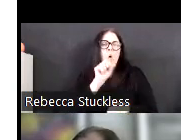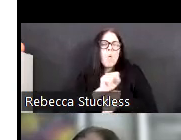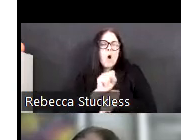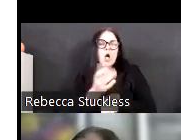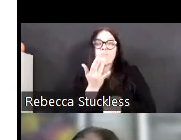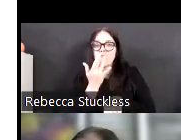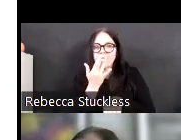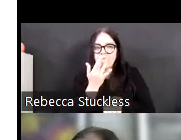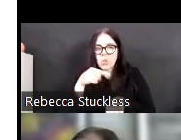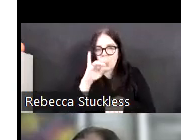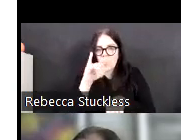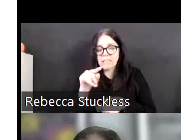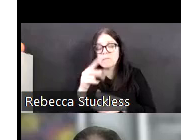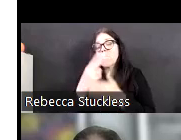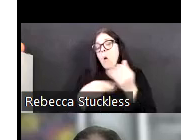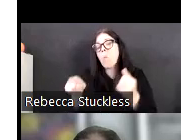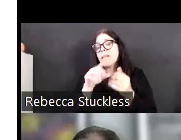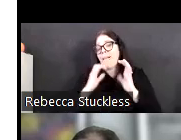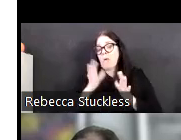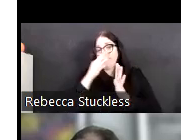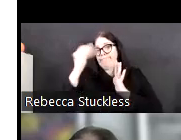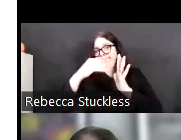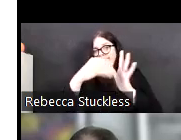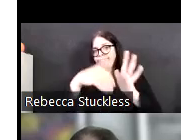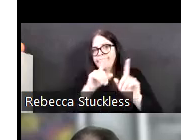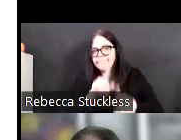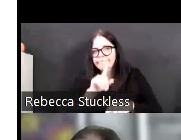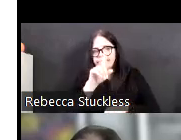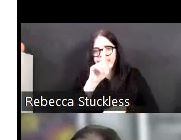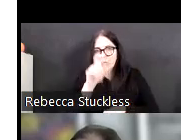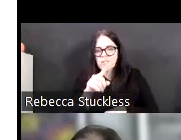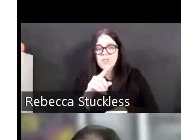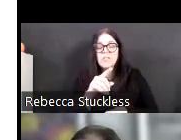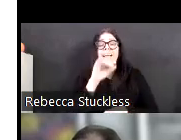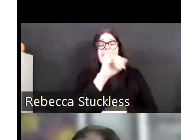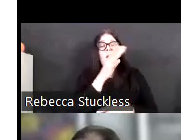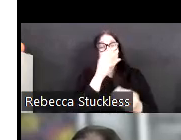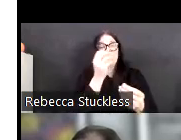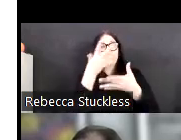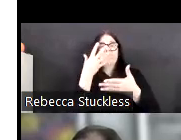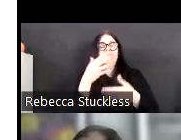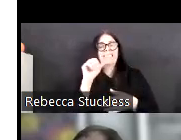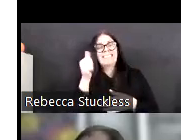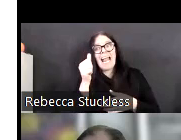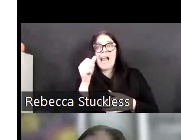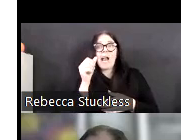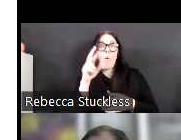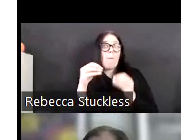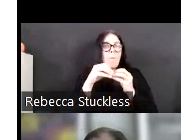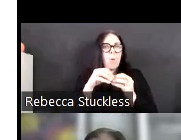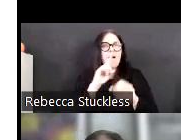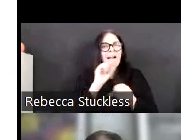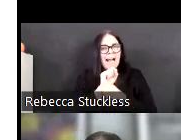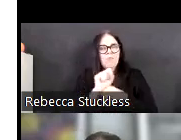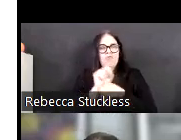the clients would go through a series of questions, and it would result in 10 or more actual job titles. And again, we want to look